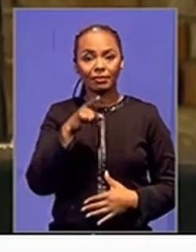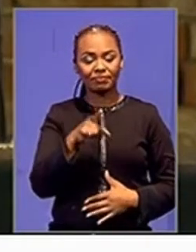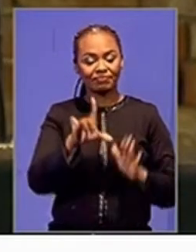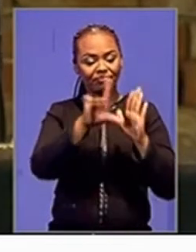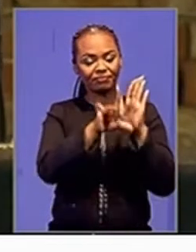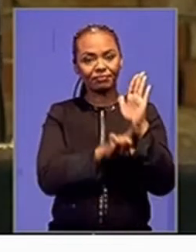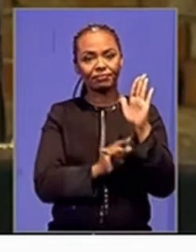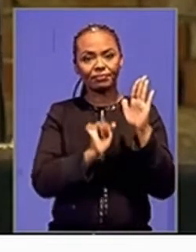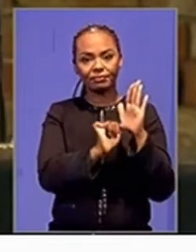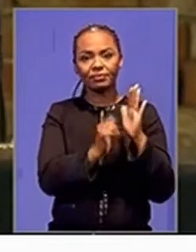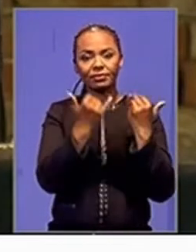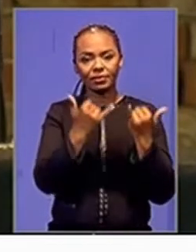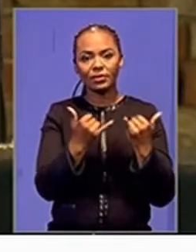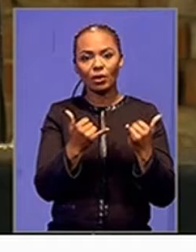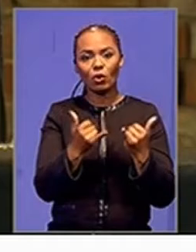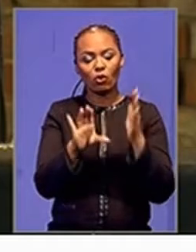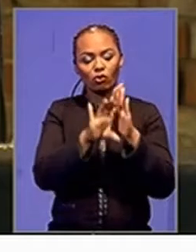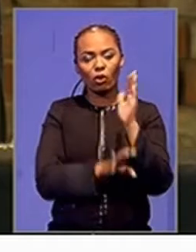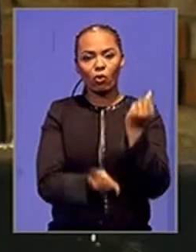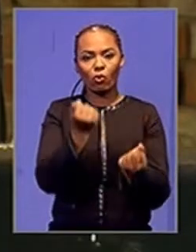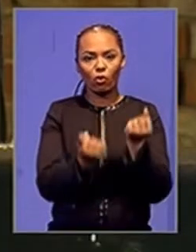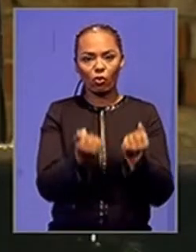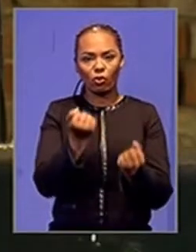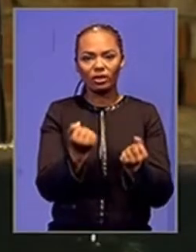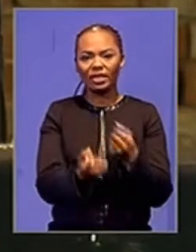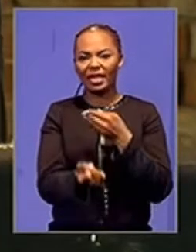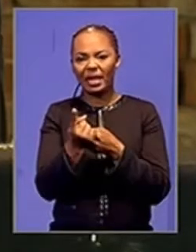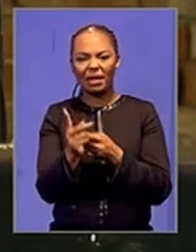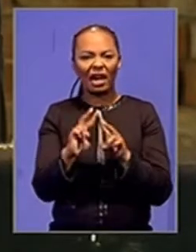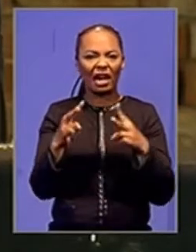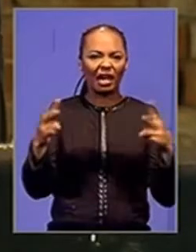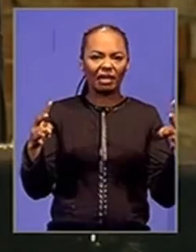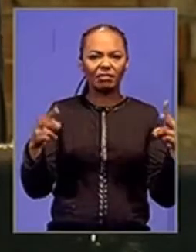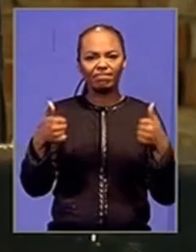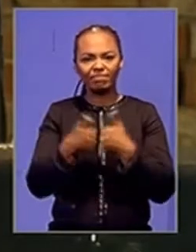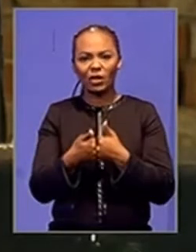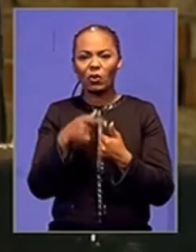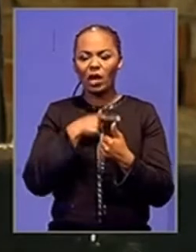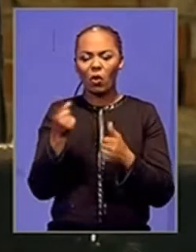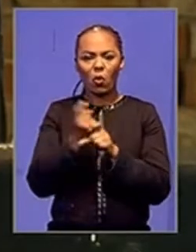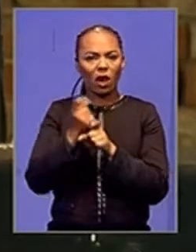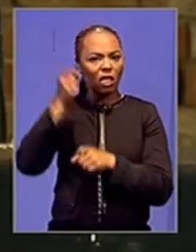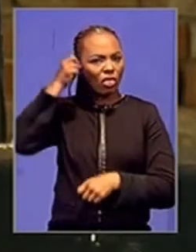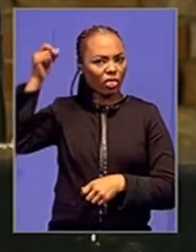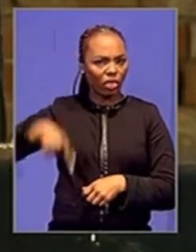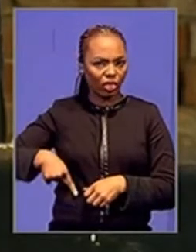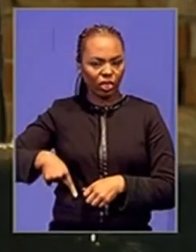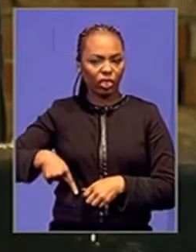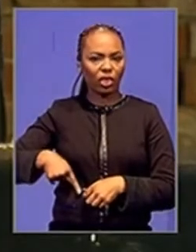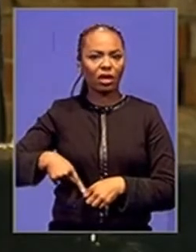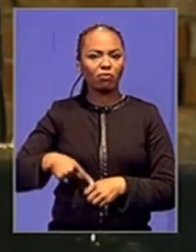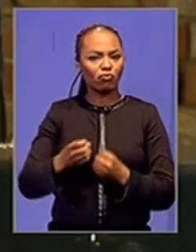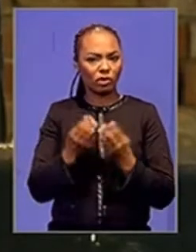Court been subjected to the kinds of attacks that Mr. Zuma has elected to launch against it and its